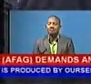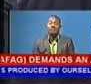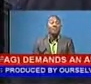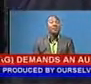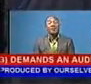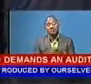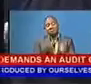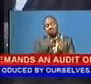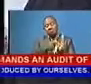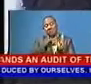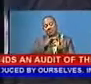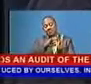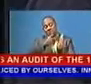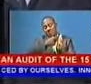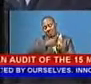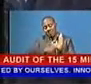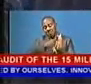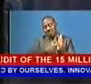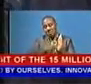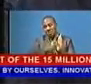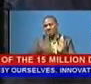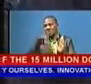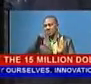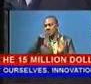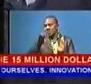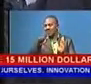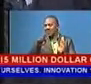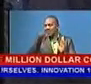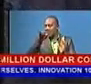deletion of the column headed CAT